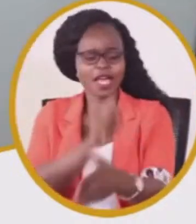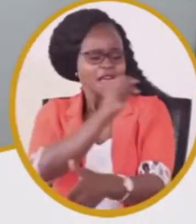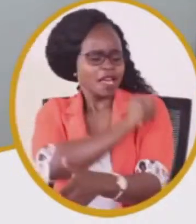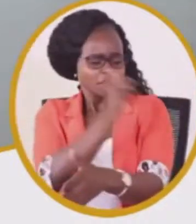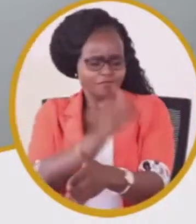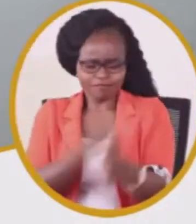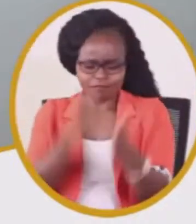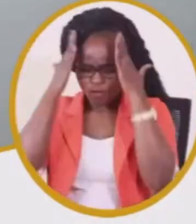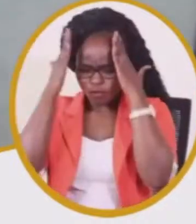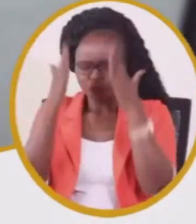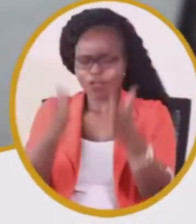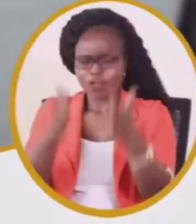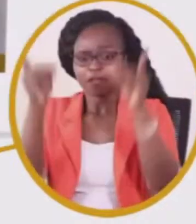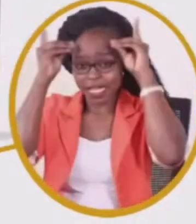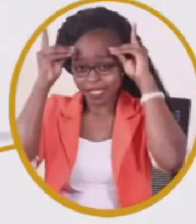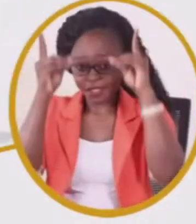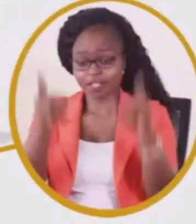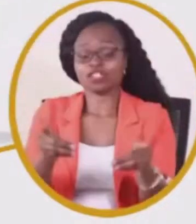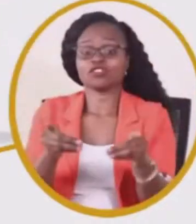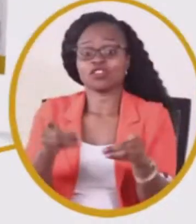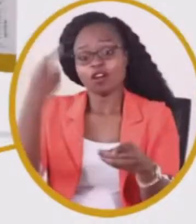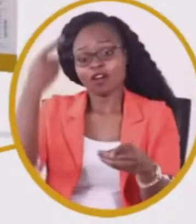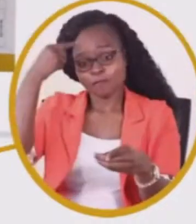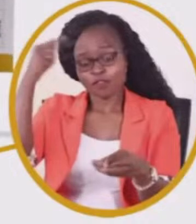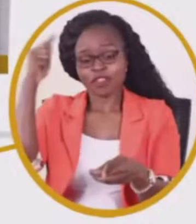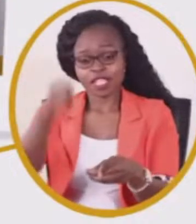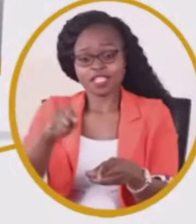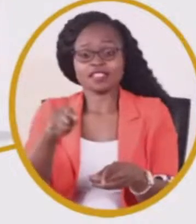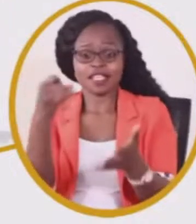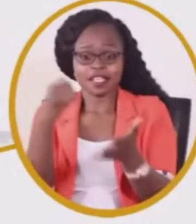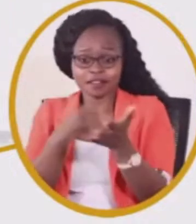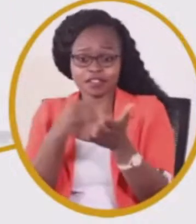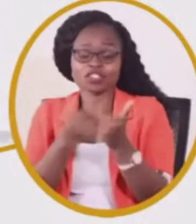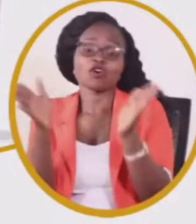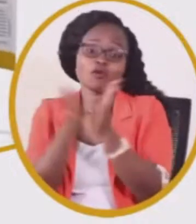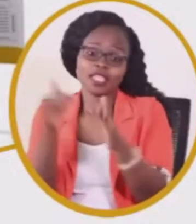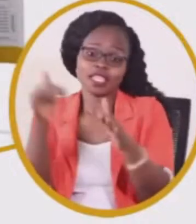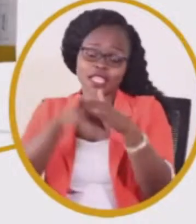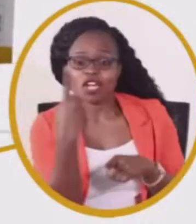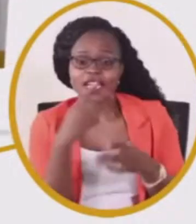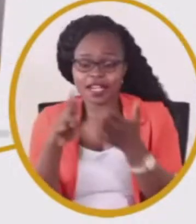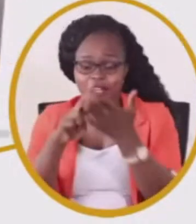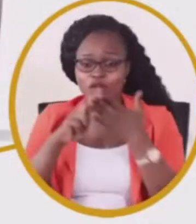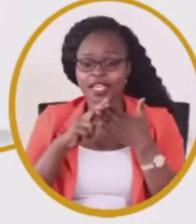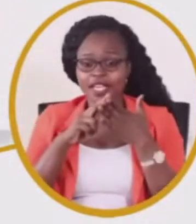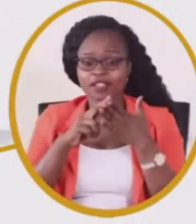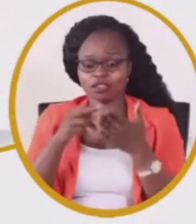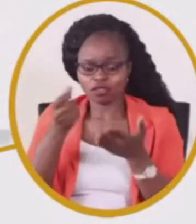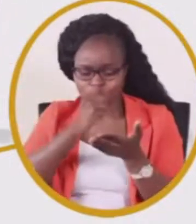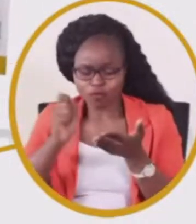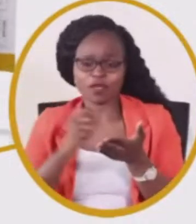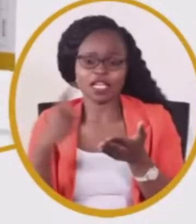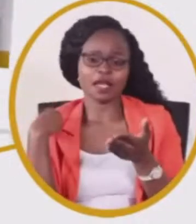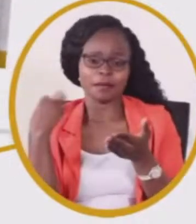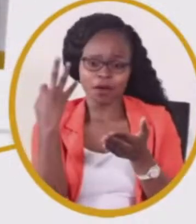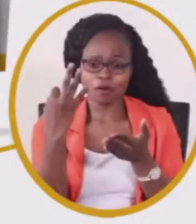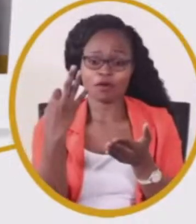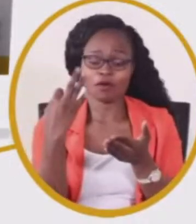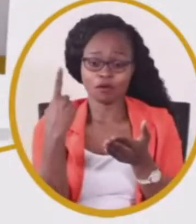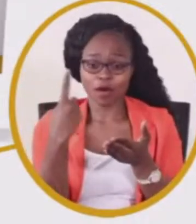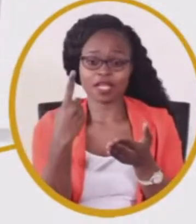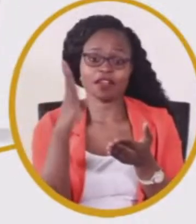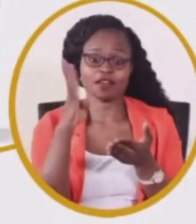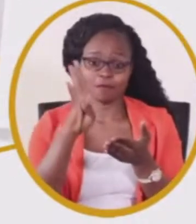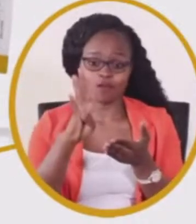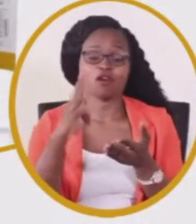to provide the aforementioned documentation, but will only be required to fill Schedule 1 and 4 of the